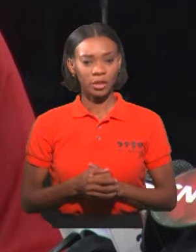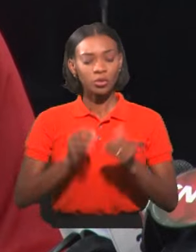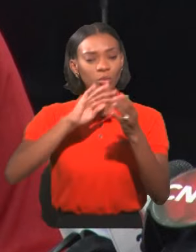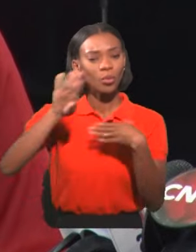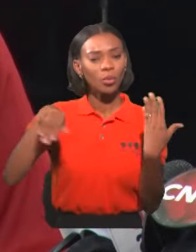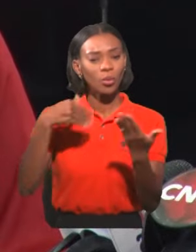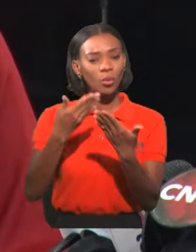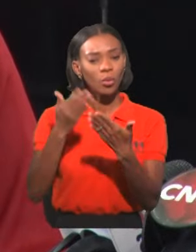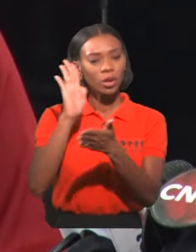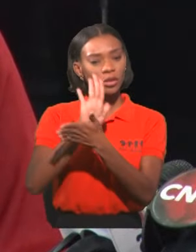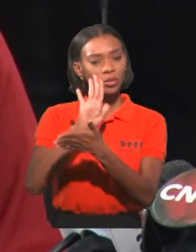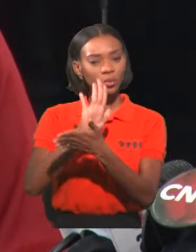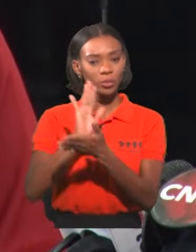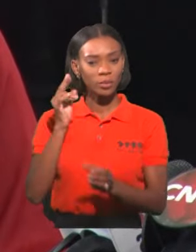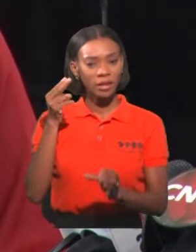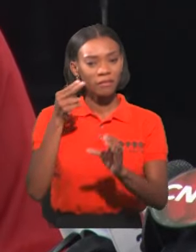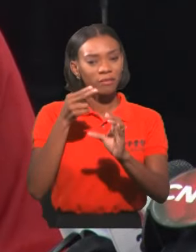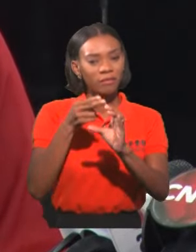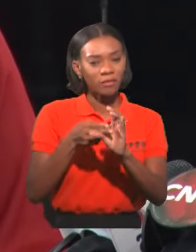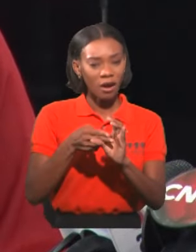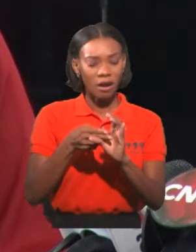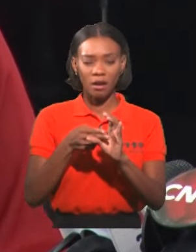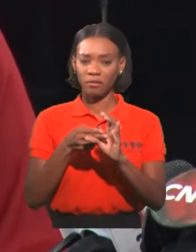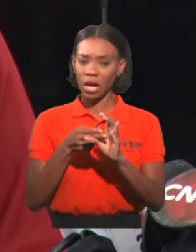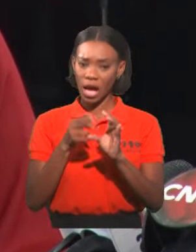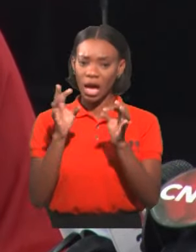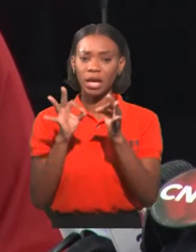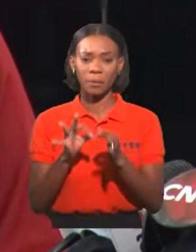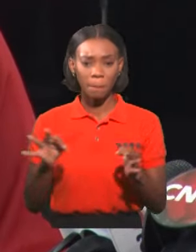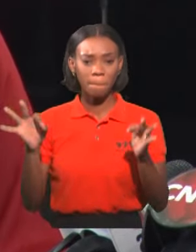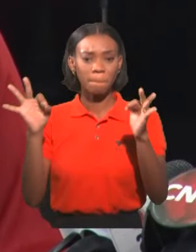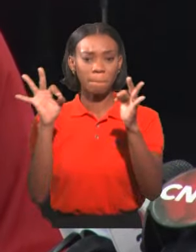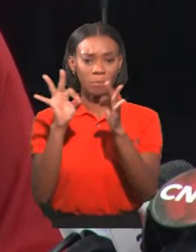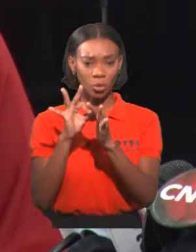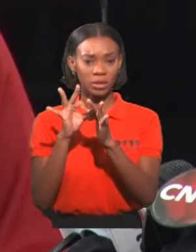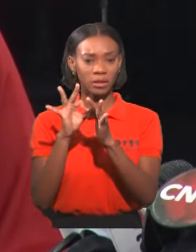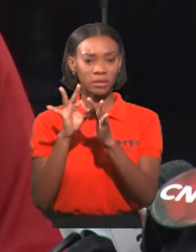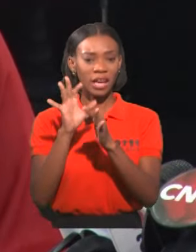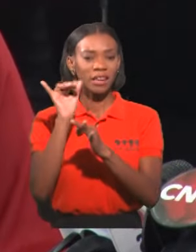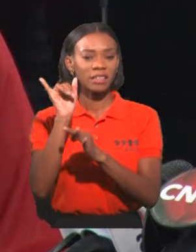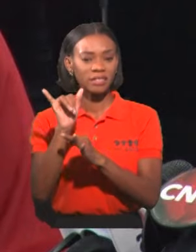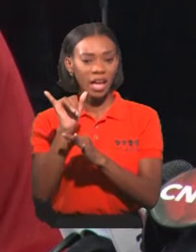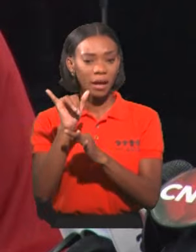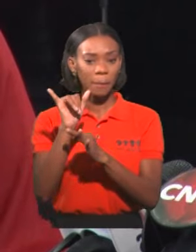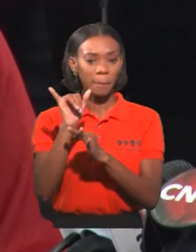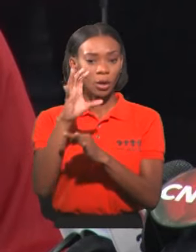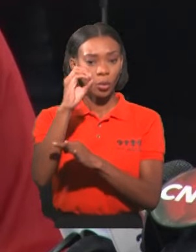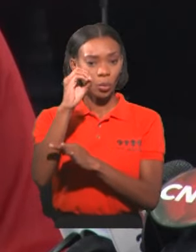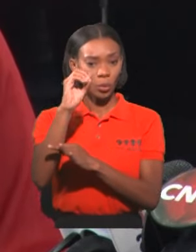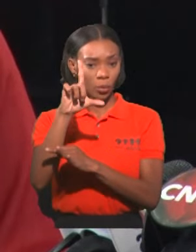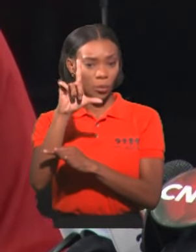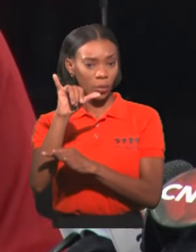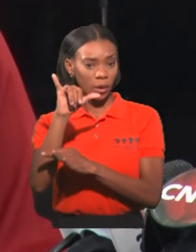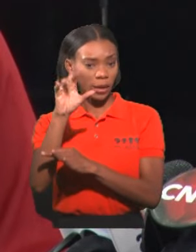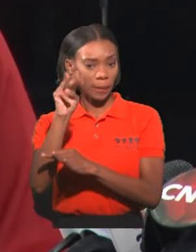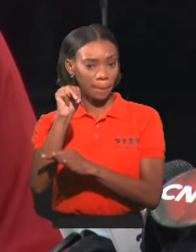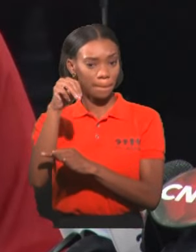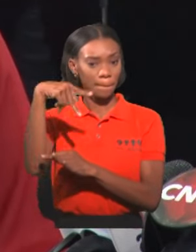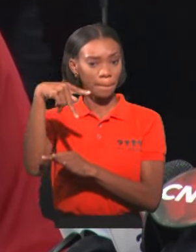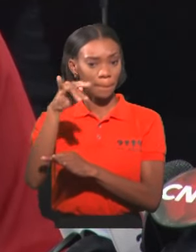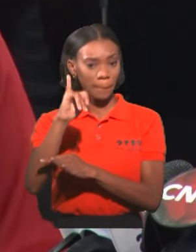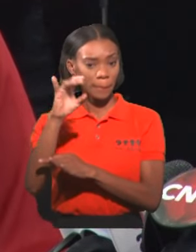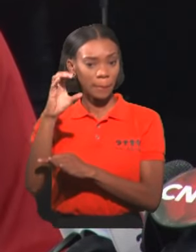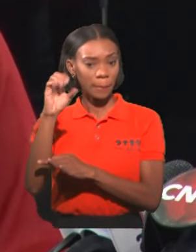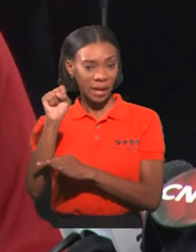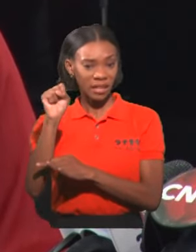involvement, because Special Olympics is more than sport. And while the teams from the various schools